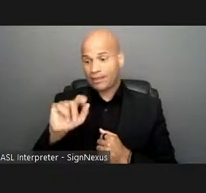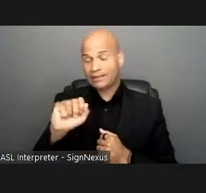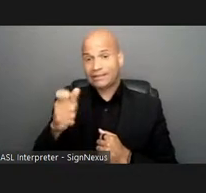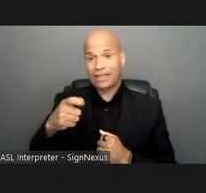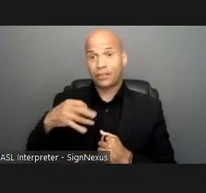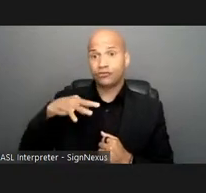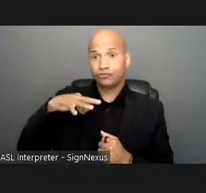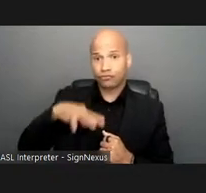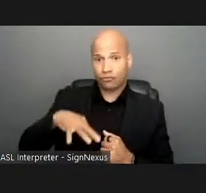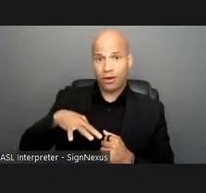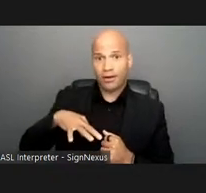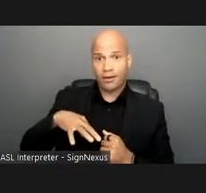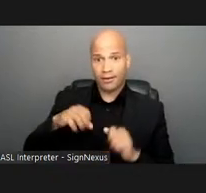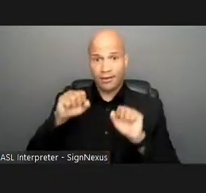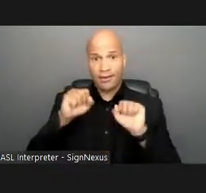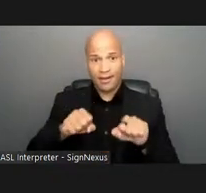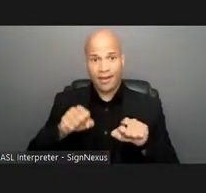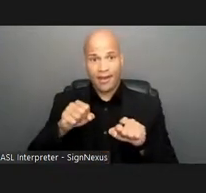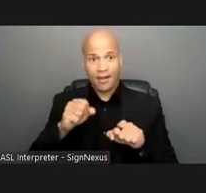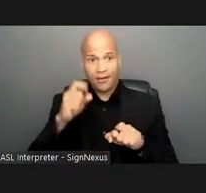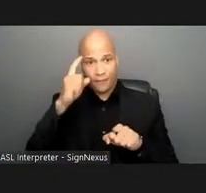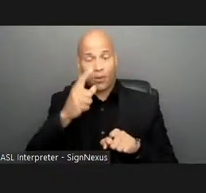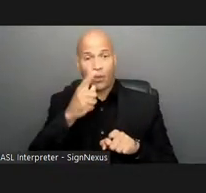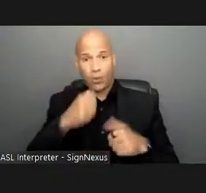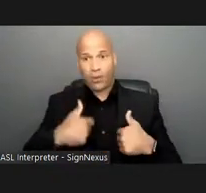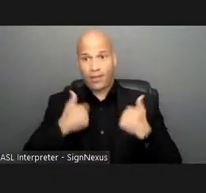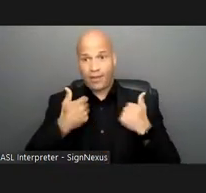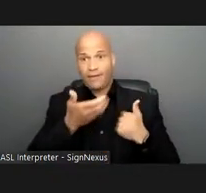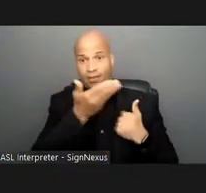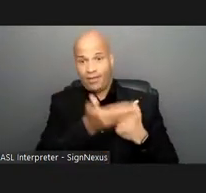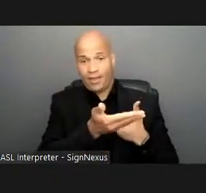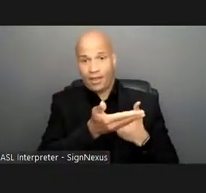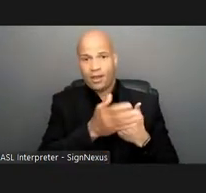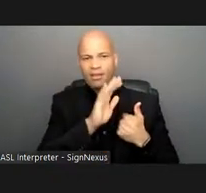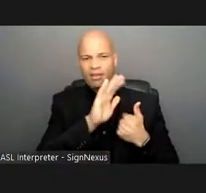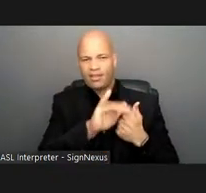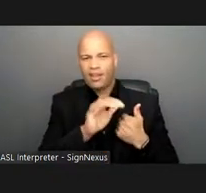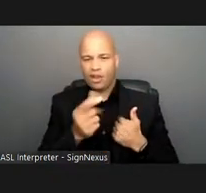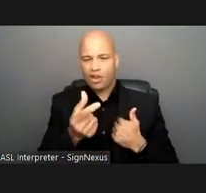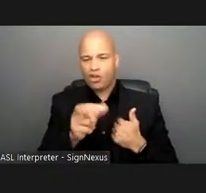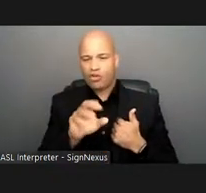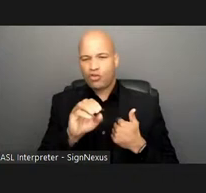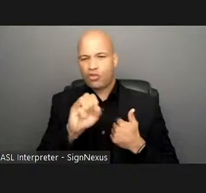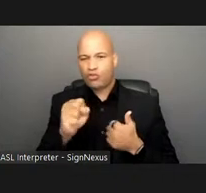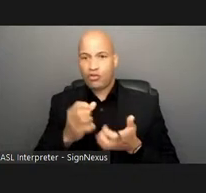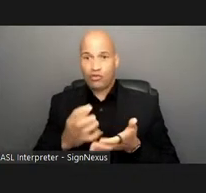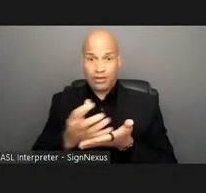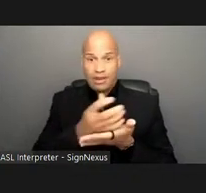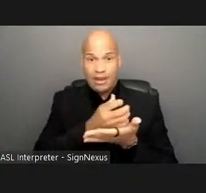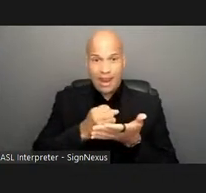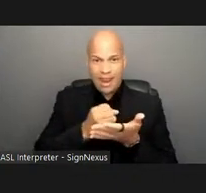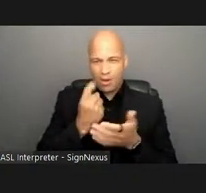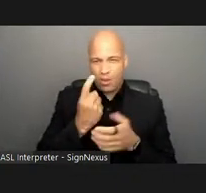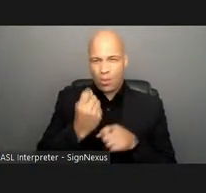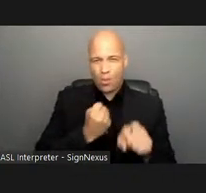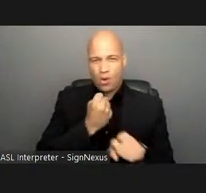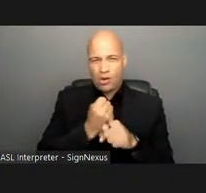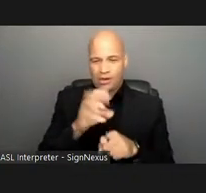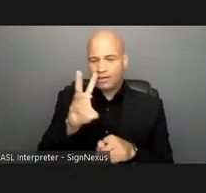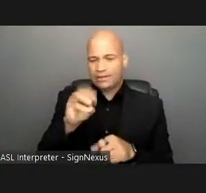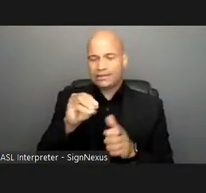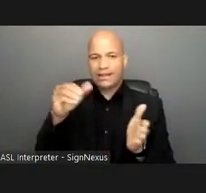tolls paid by residents of the Manhattan Central business district whose New York adjusted gross income for the taxable year is less than sixty